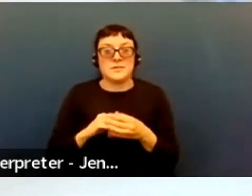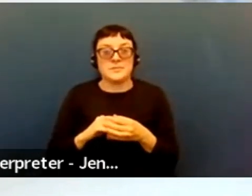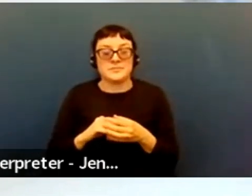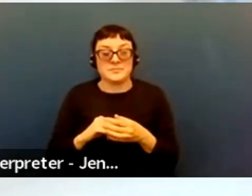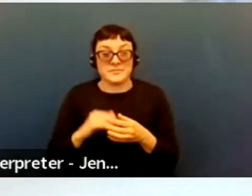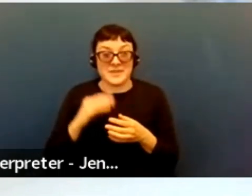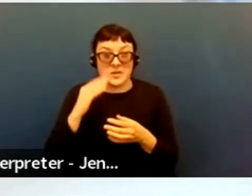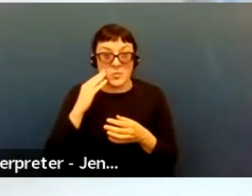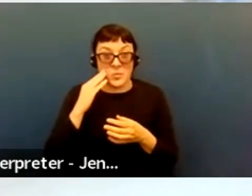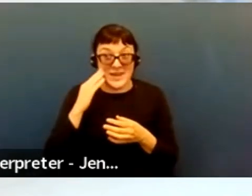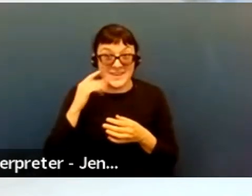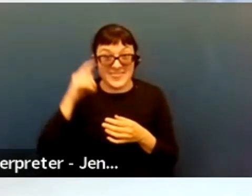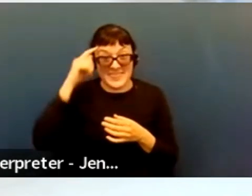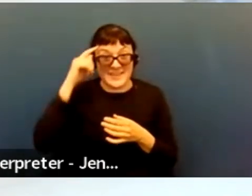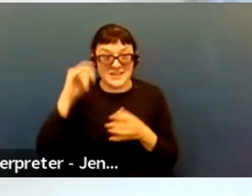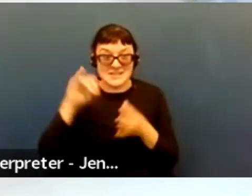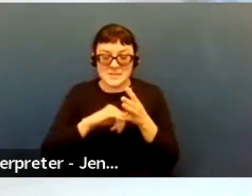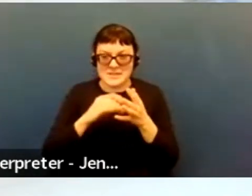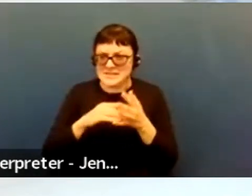extremely disappointed when he thinks